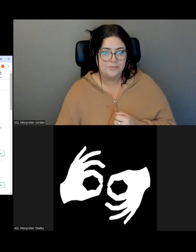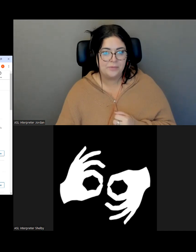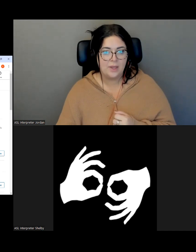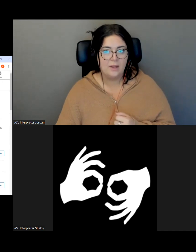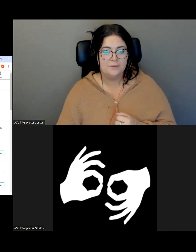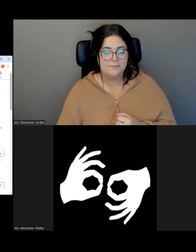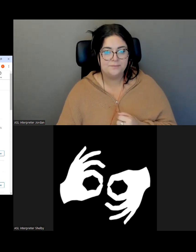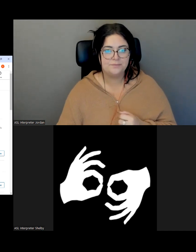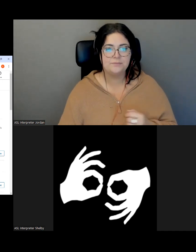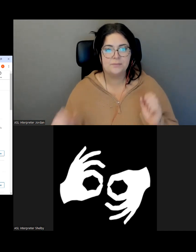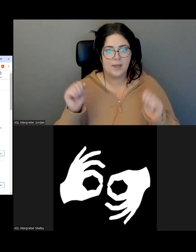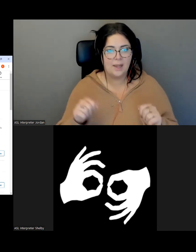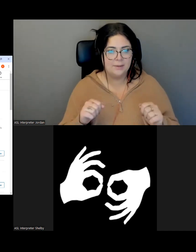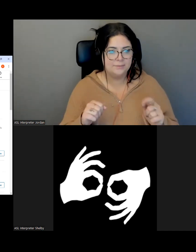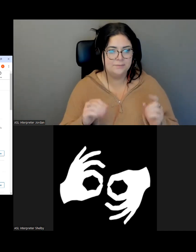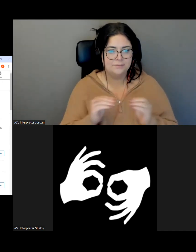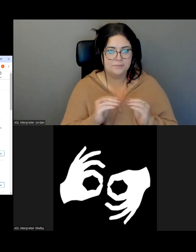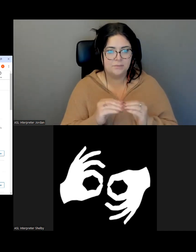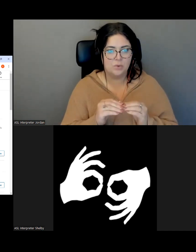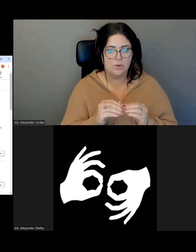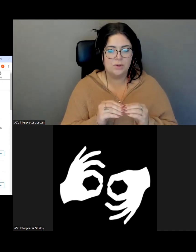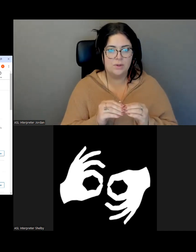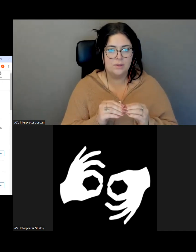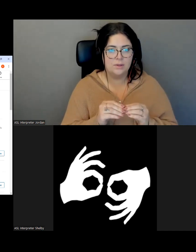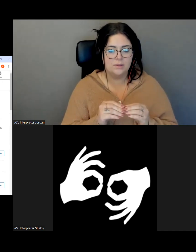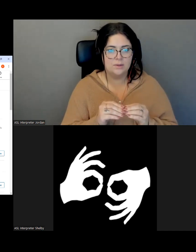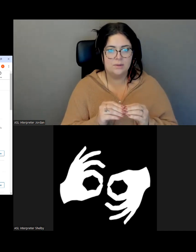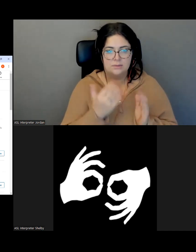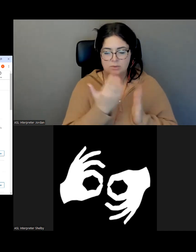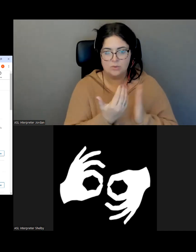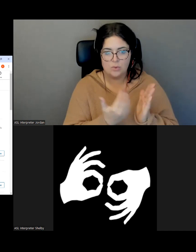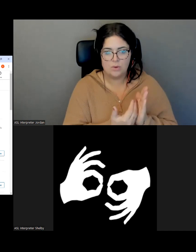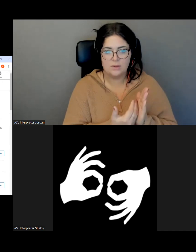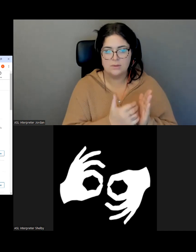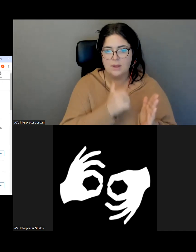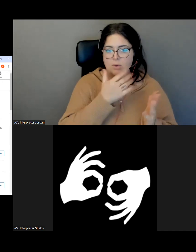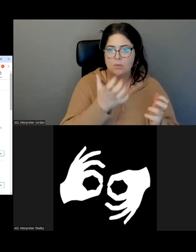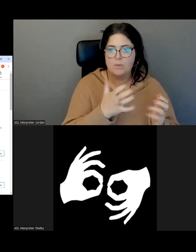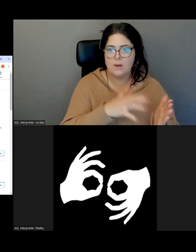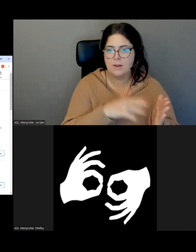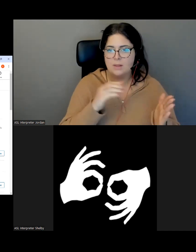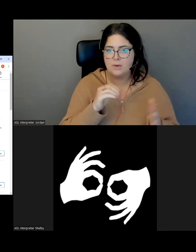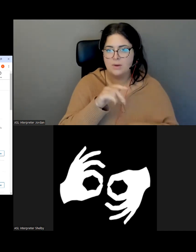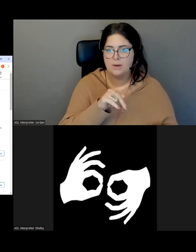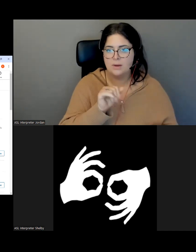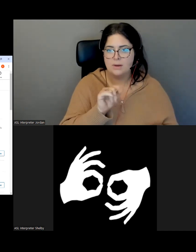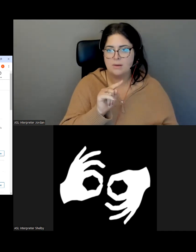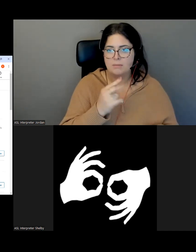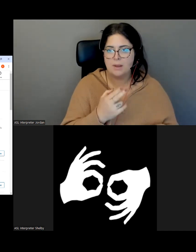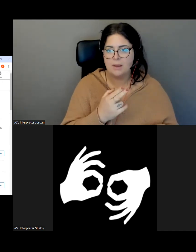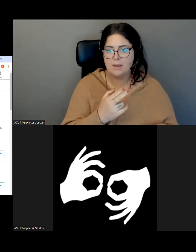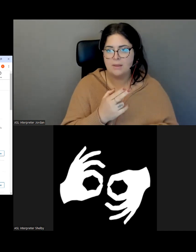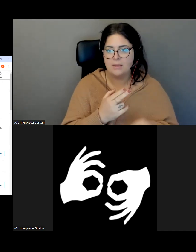narrow down my search a bit more by, if I wanted to learn, just maybe take a course. Maybe I don't want a learning path, which is a